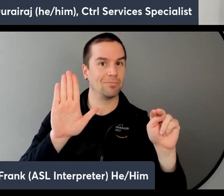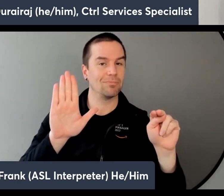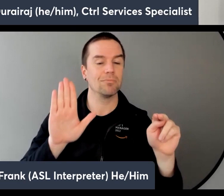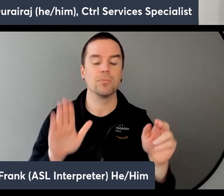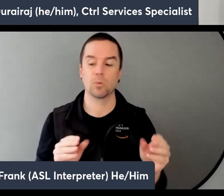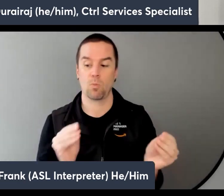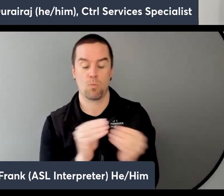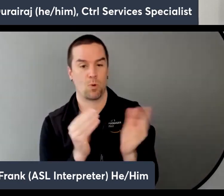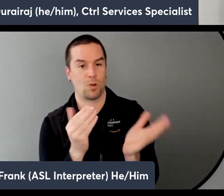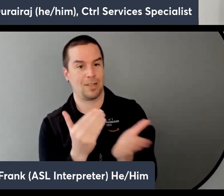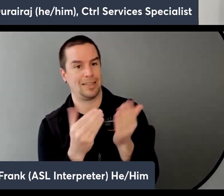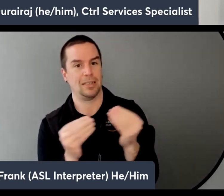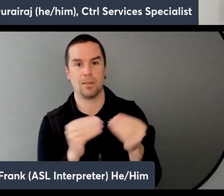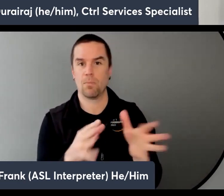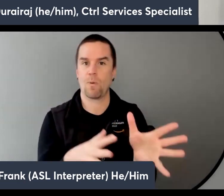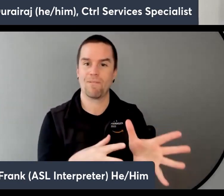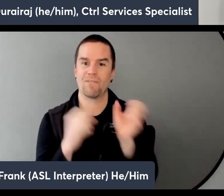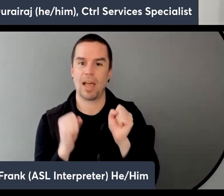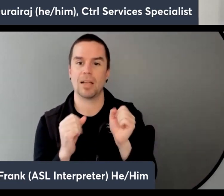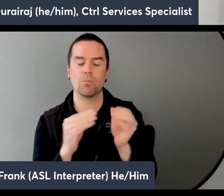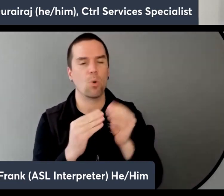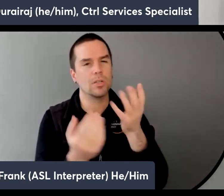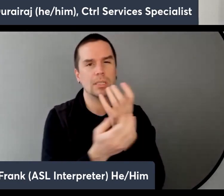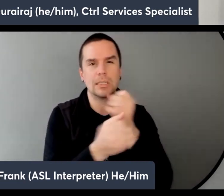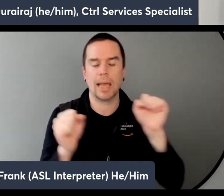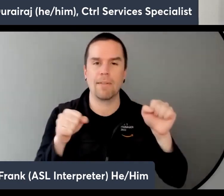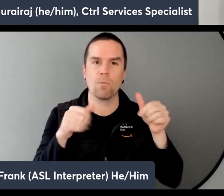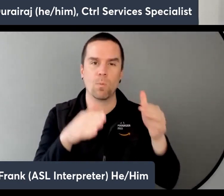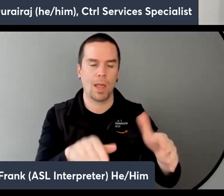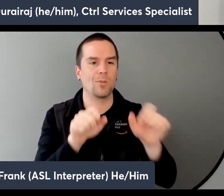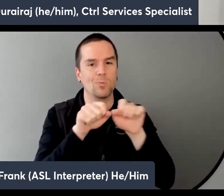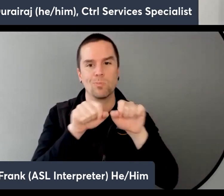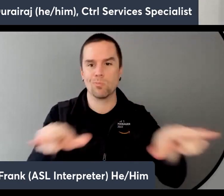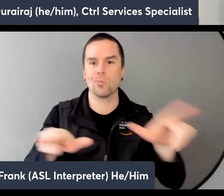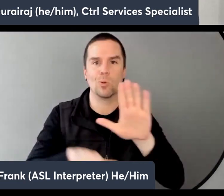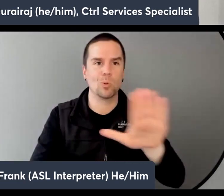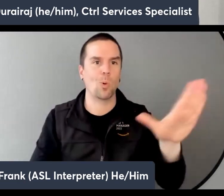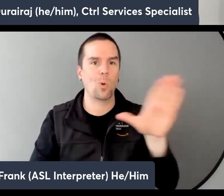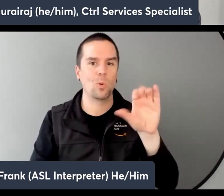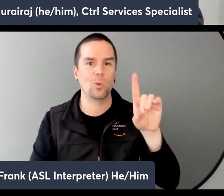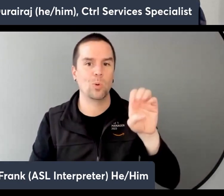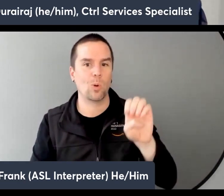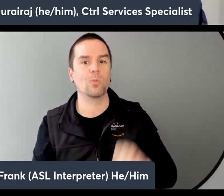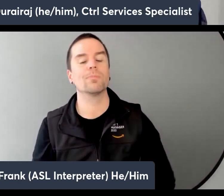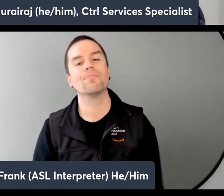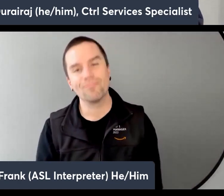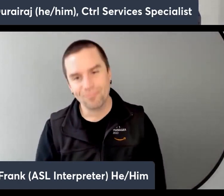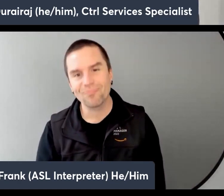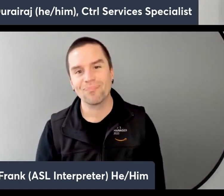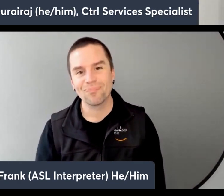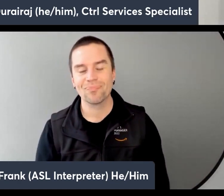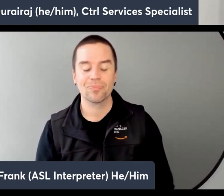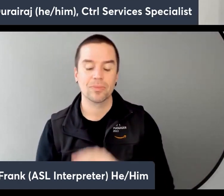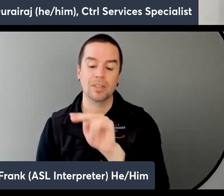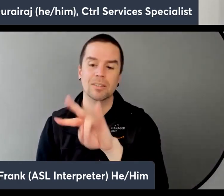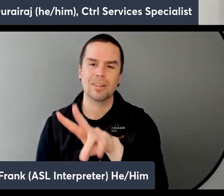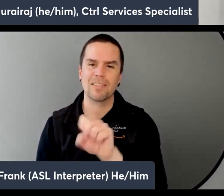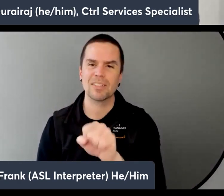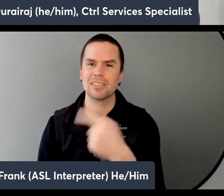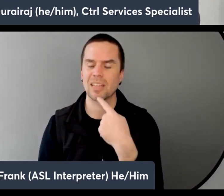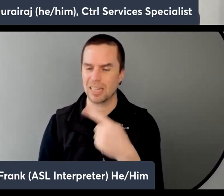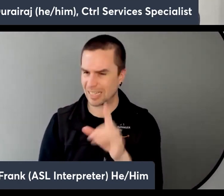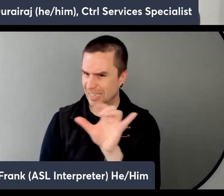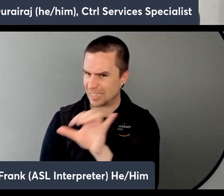easier, faster, and safer way to deploy your code. Um, would that be similar to A/B